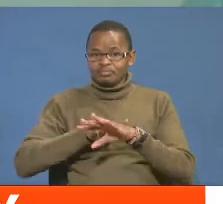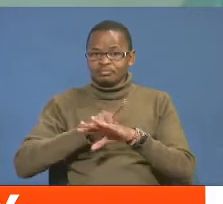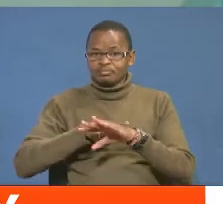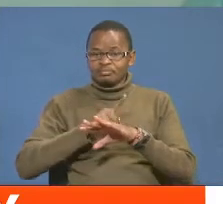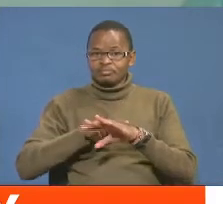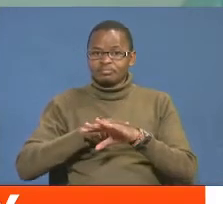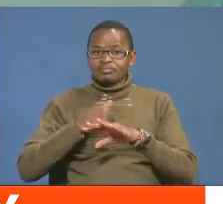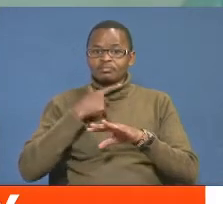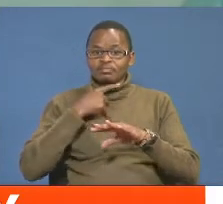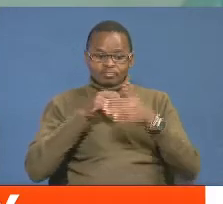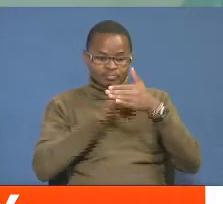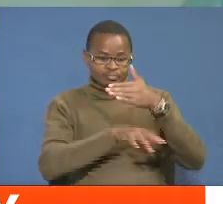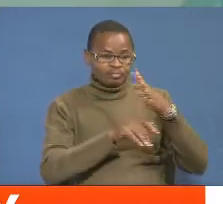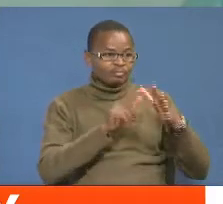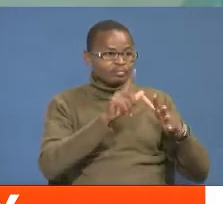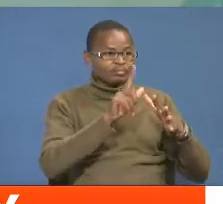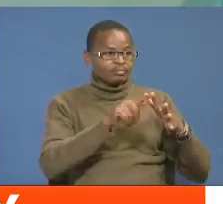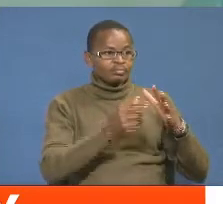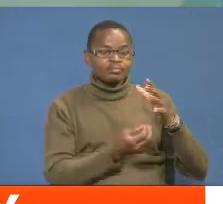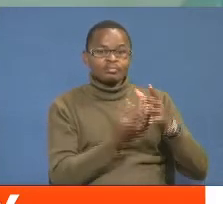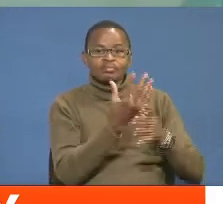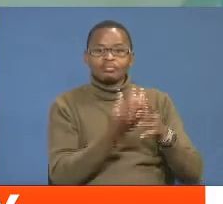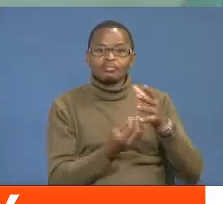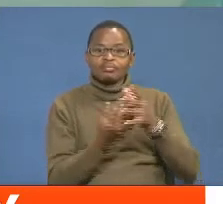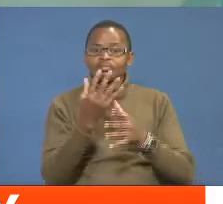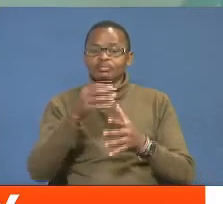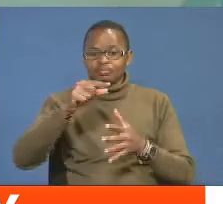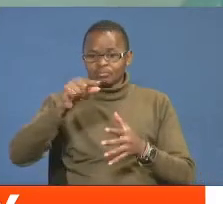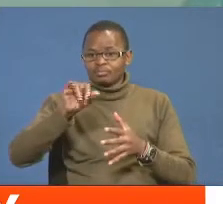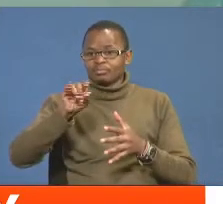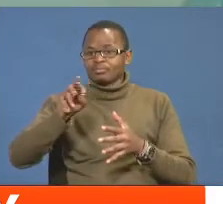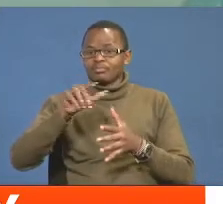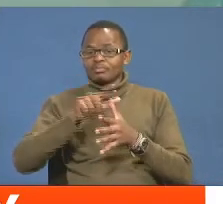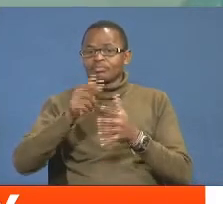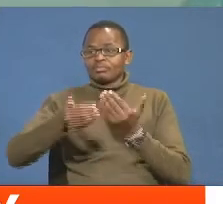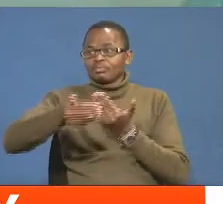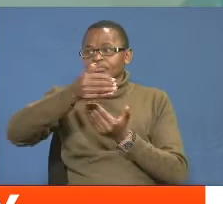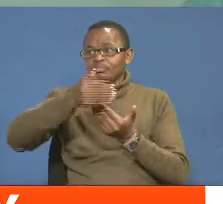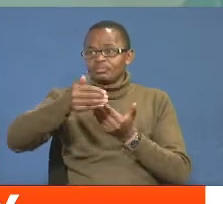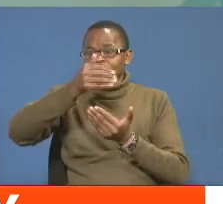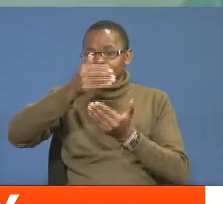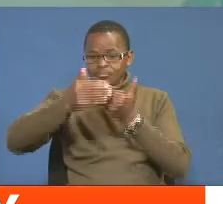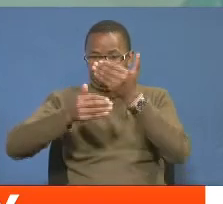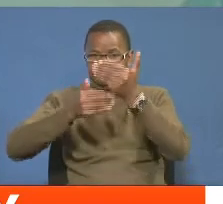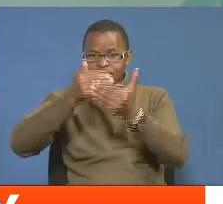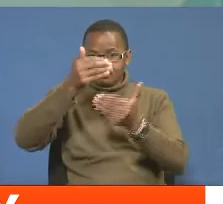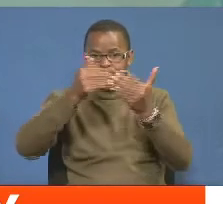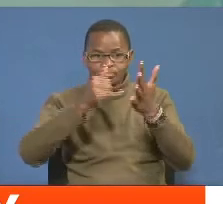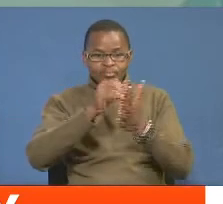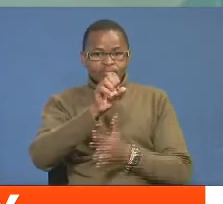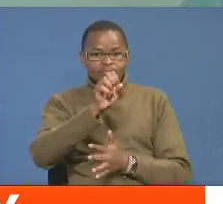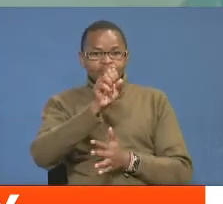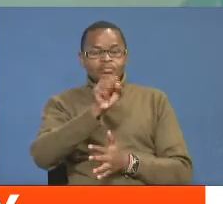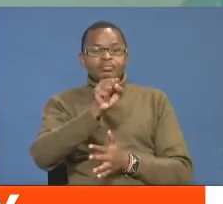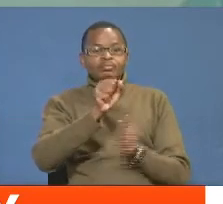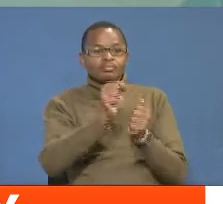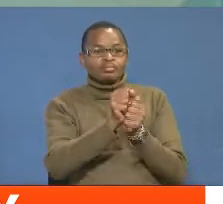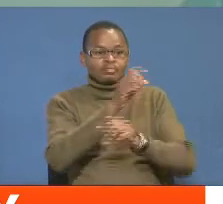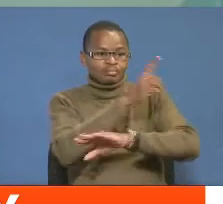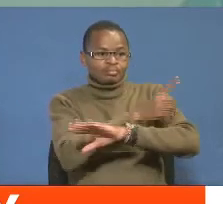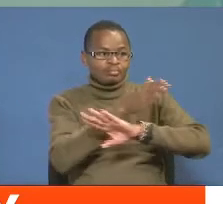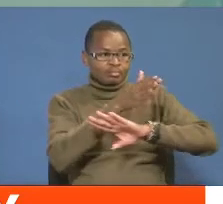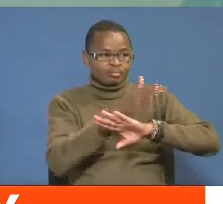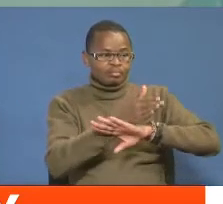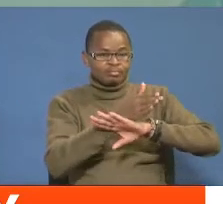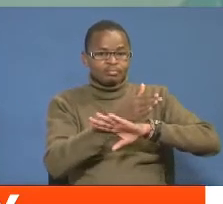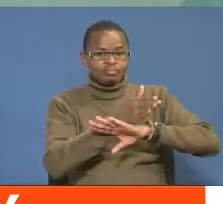Yeah, sure. It's like planting a crop and then you let it grow and then let it germinate until you harvest. So it's a process. So it was, you know, 10 days after he got the